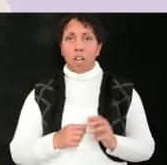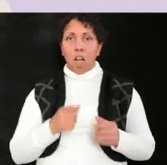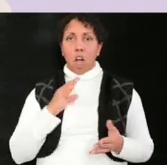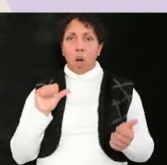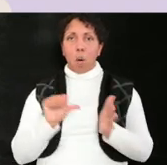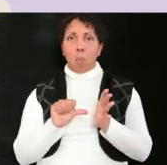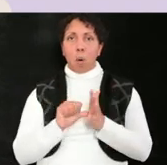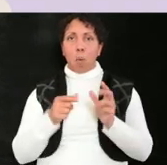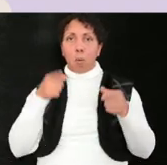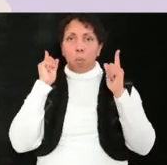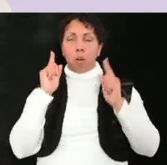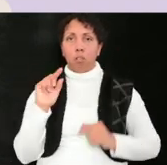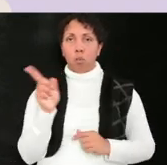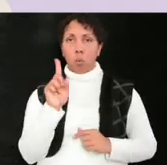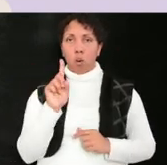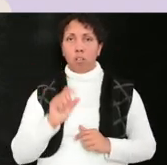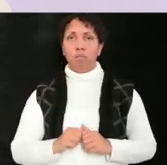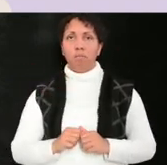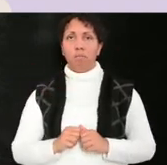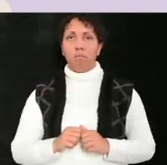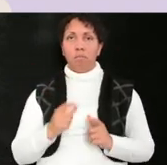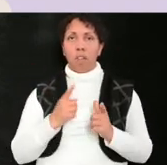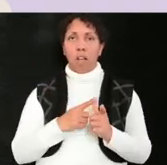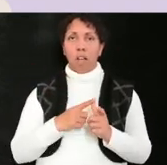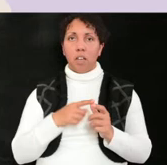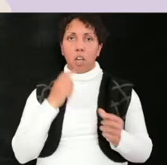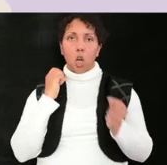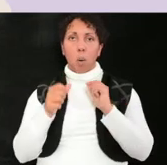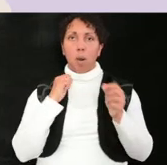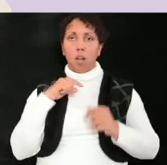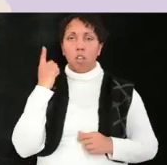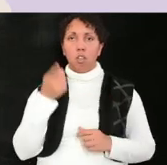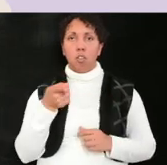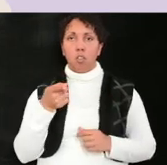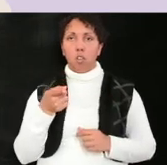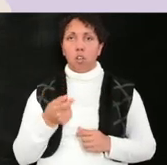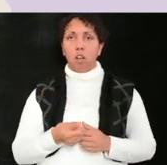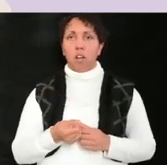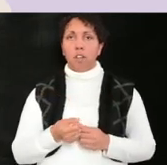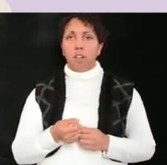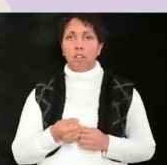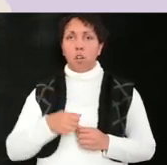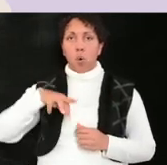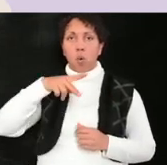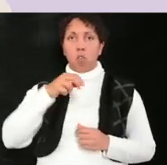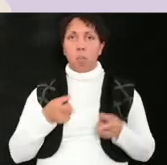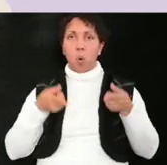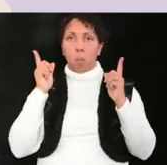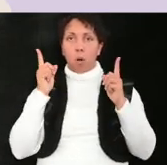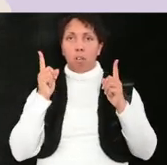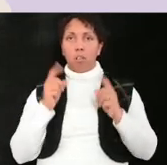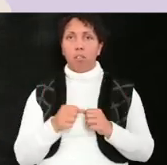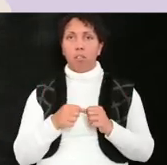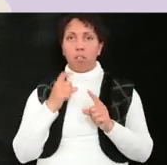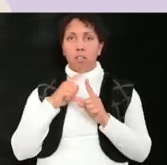manager do? A. Complain about you. B. Manage a football team. C.